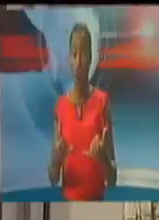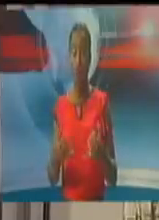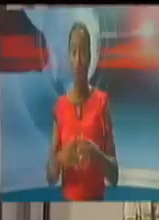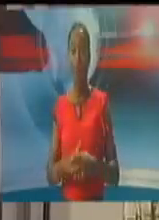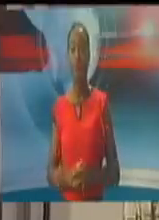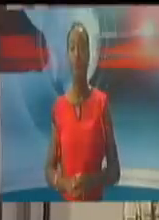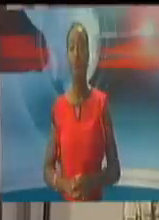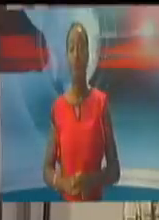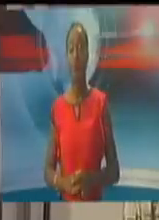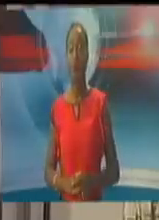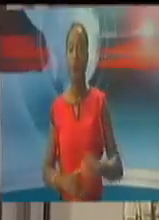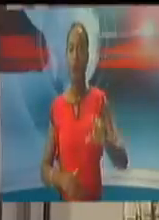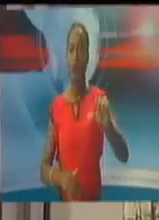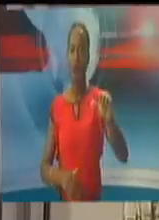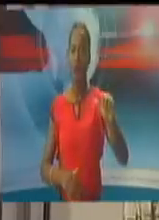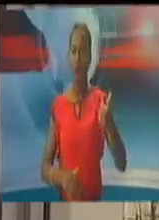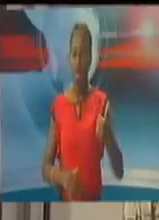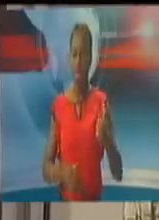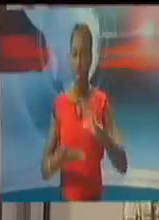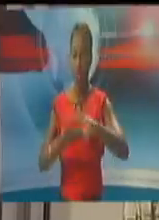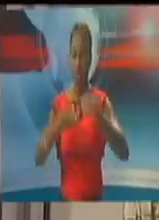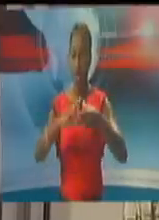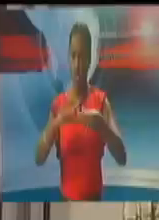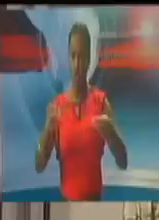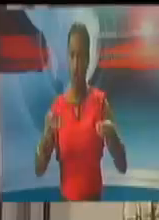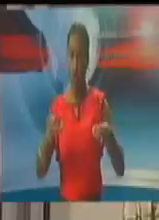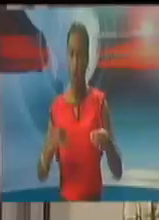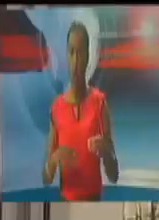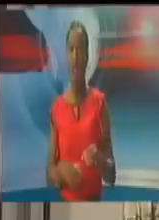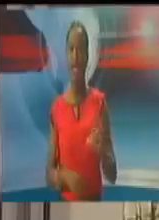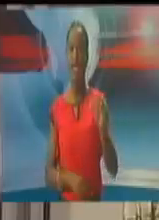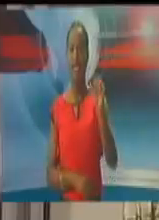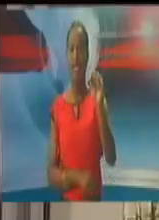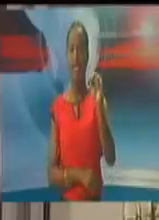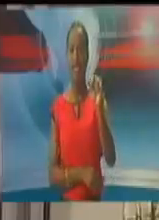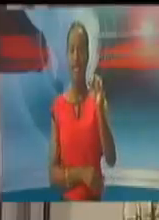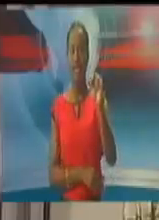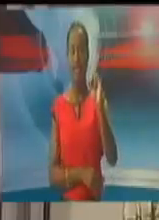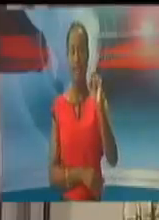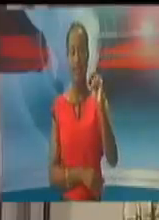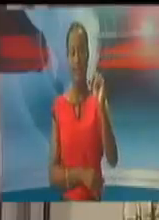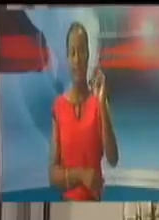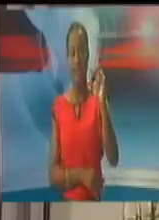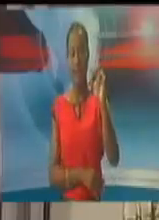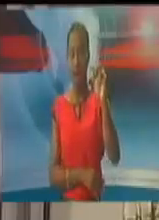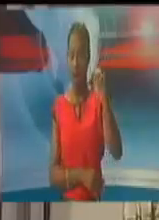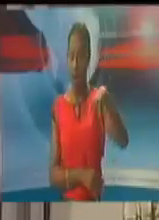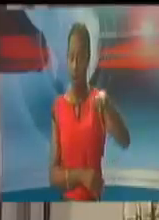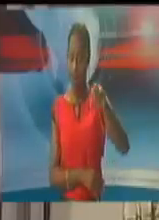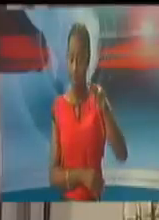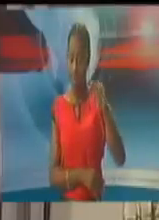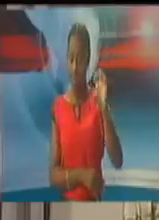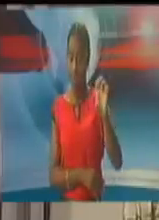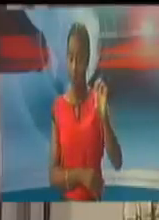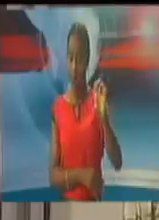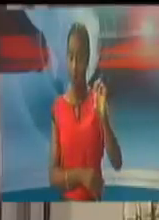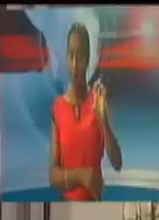Third headline I would like to share. Singapore toughens coronavirus curbs as cases